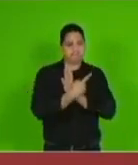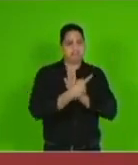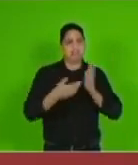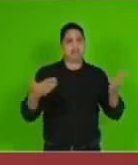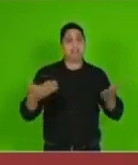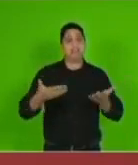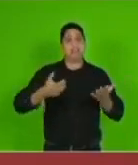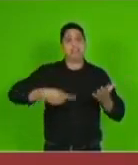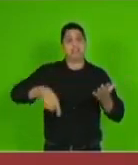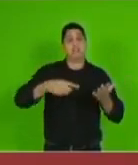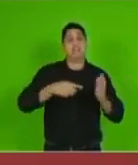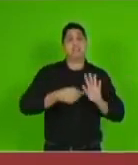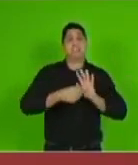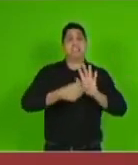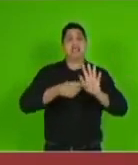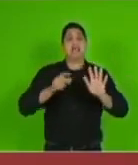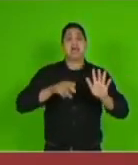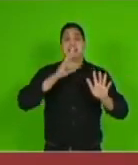of the parable.